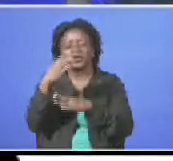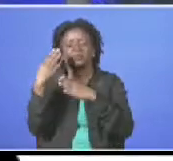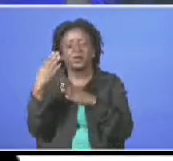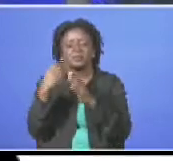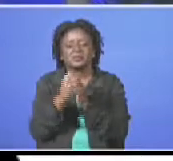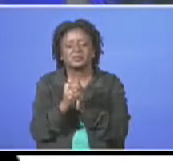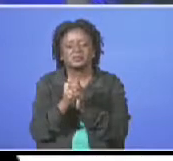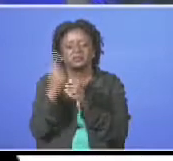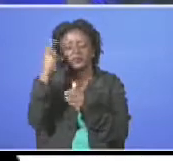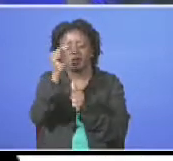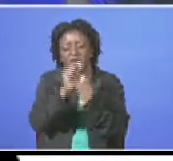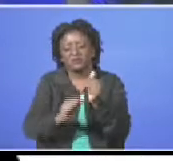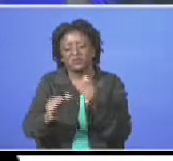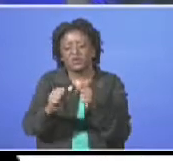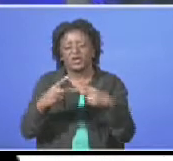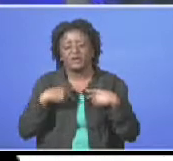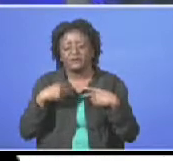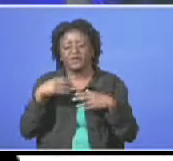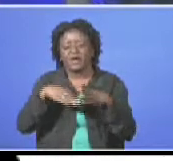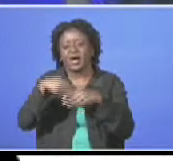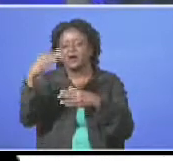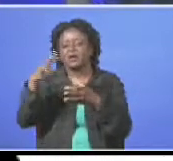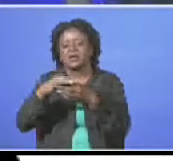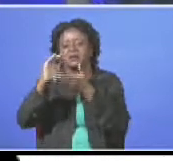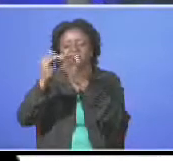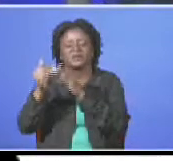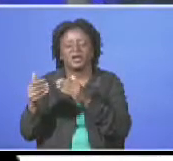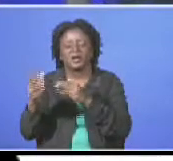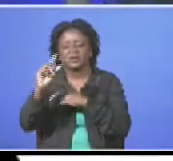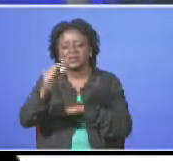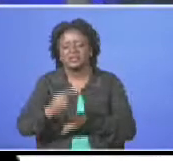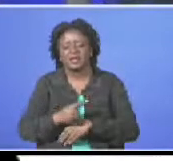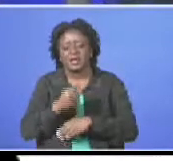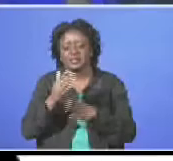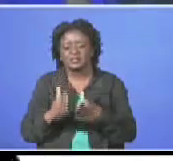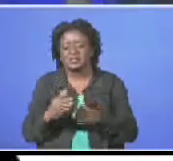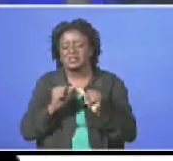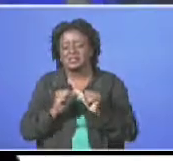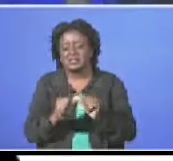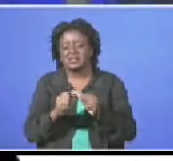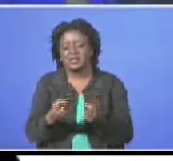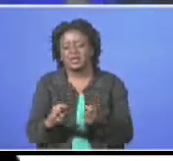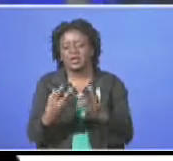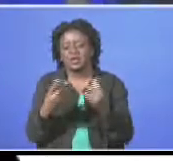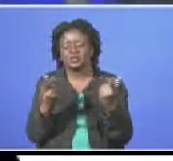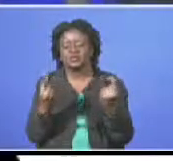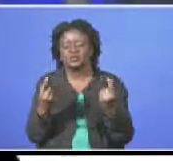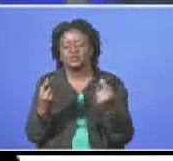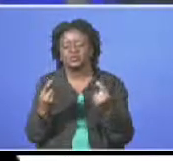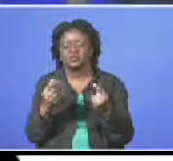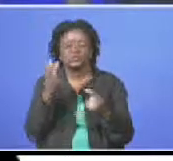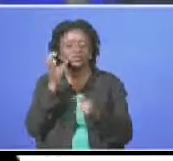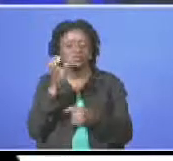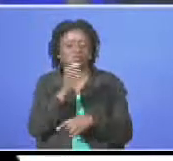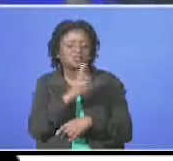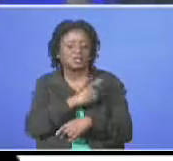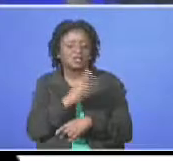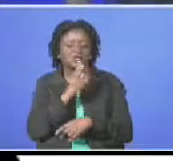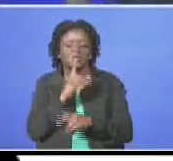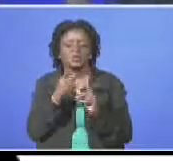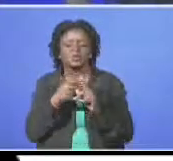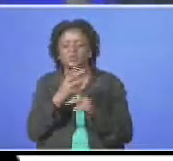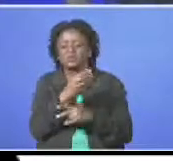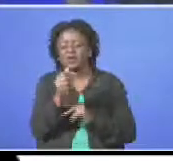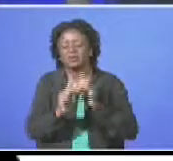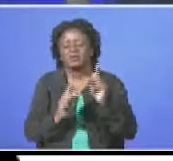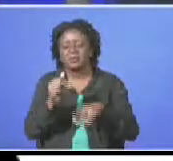Well, for everyone hosting out-of-town guests, there's still a lot to do. Our Crystal Darling spoke to several people at Arawak Key